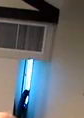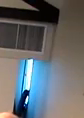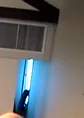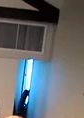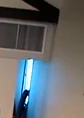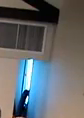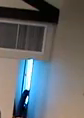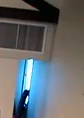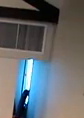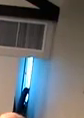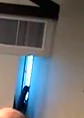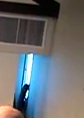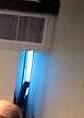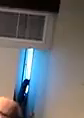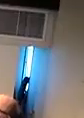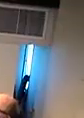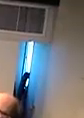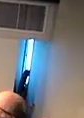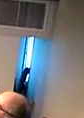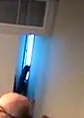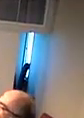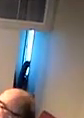God all